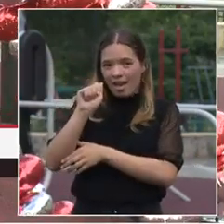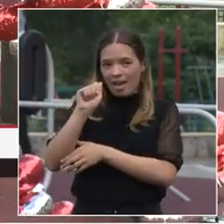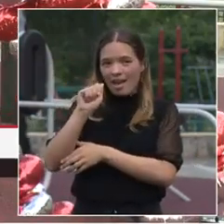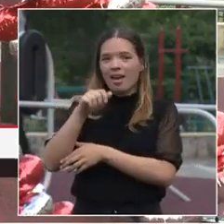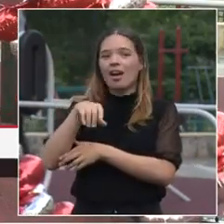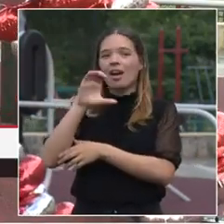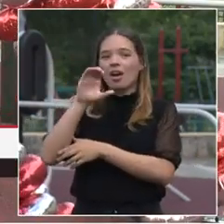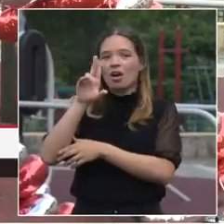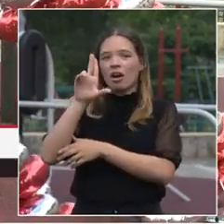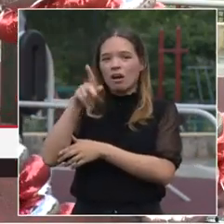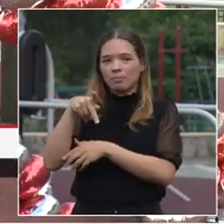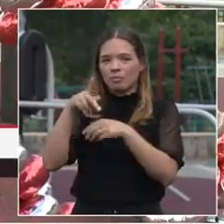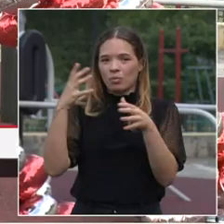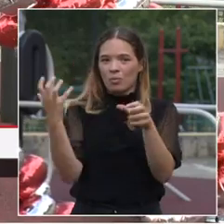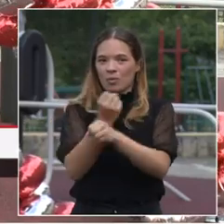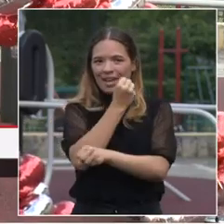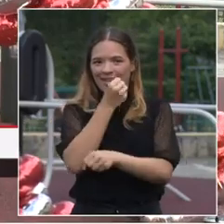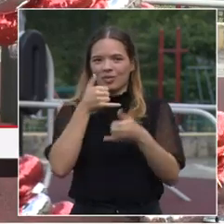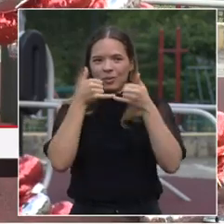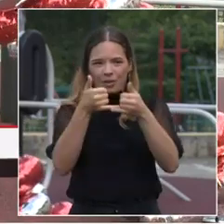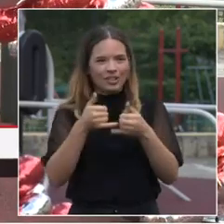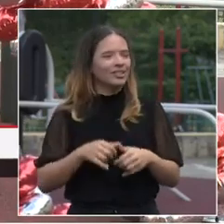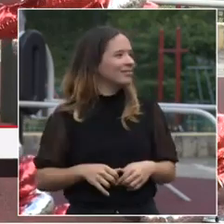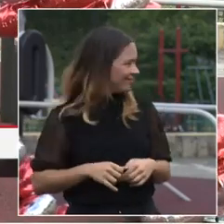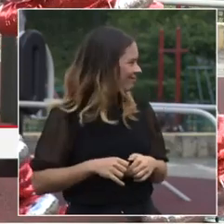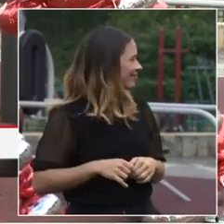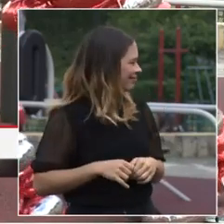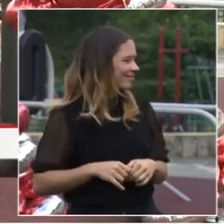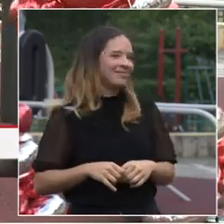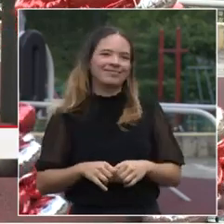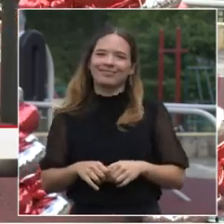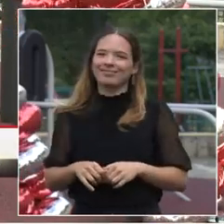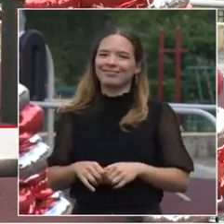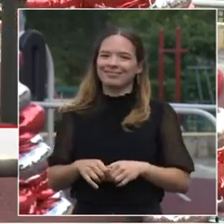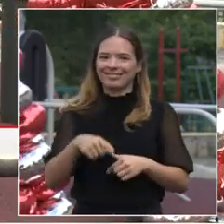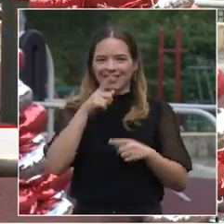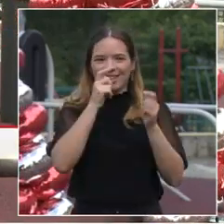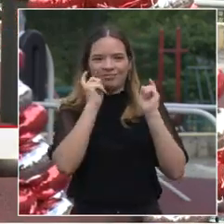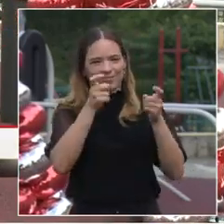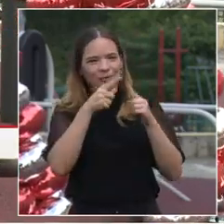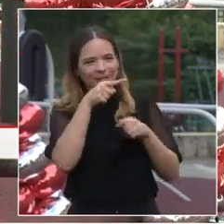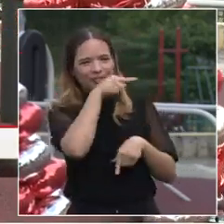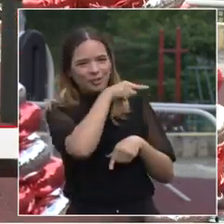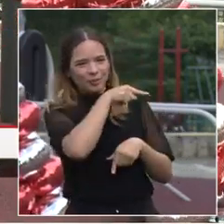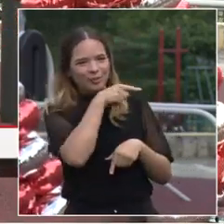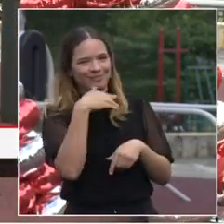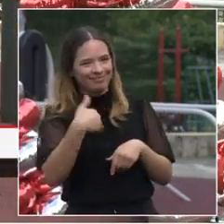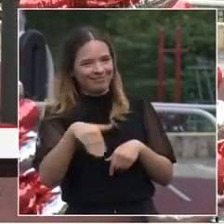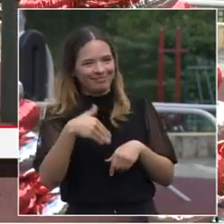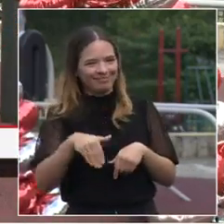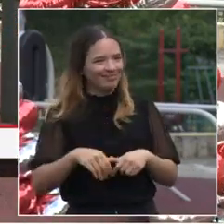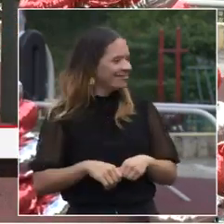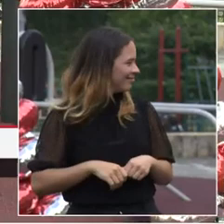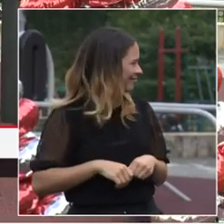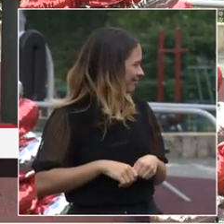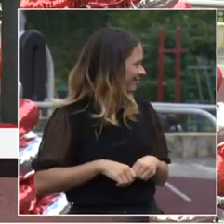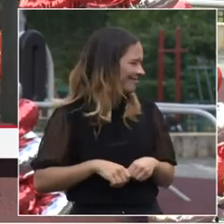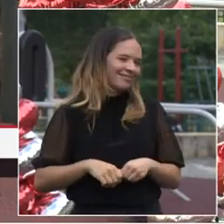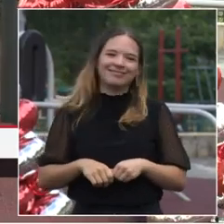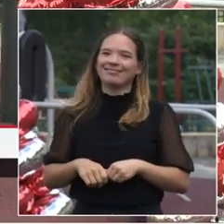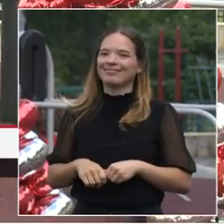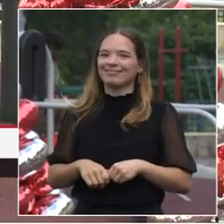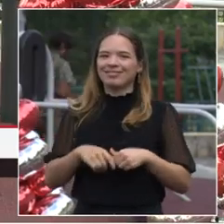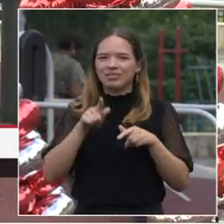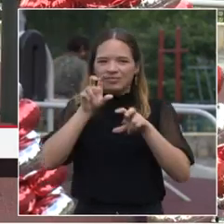participants are here on the side. I ask that you please speak with them so they can share in their experience. But now we're able to do more from our investments in senior